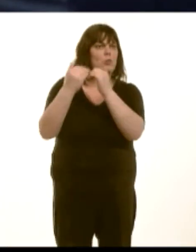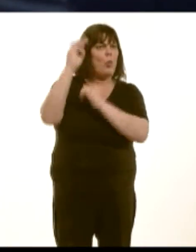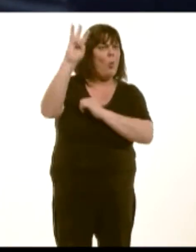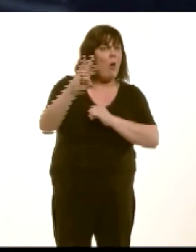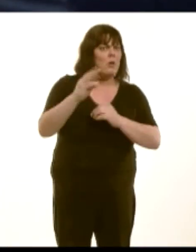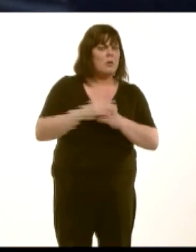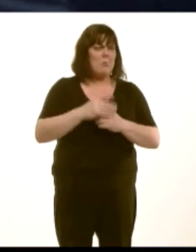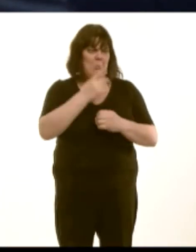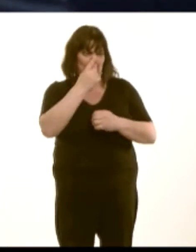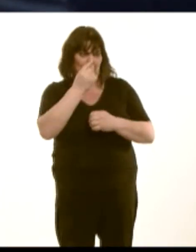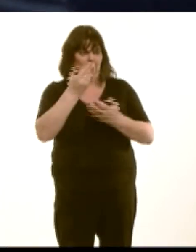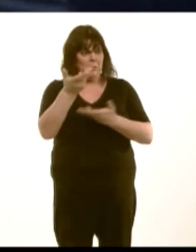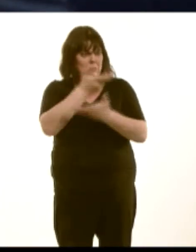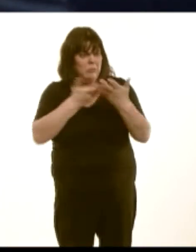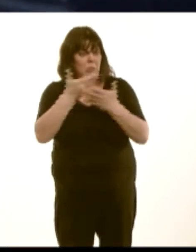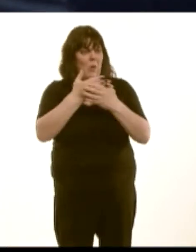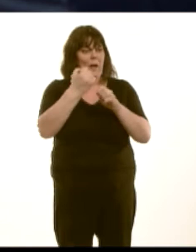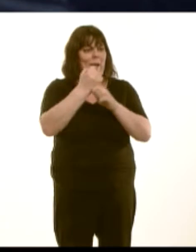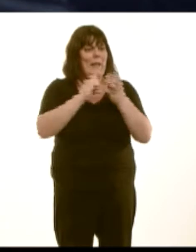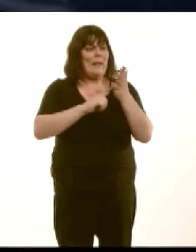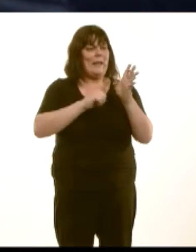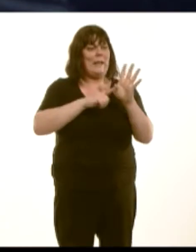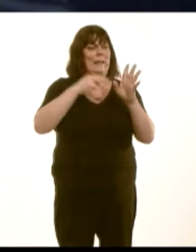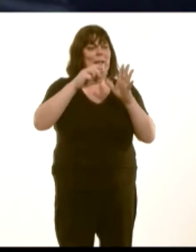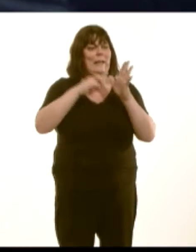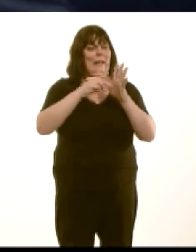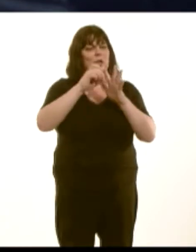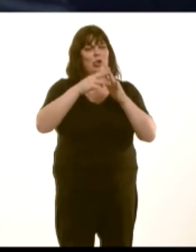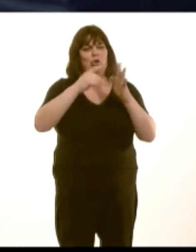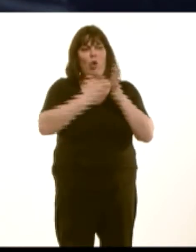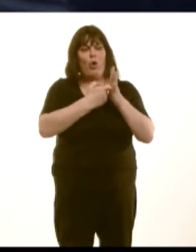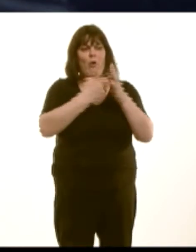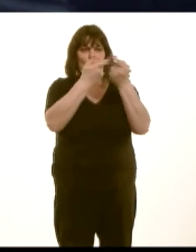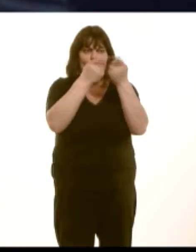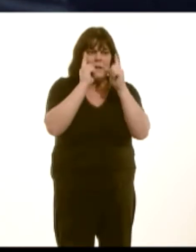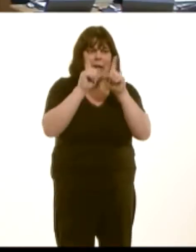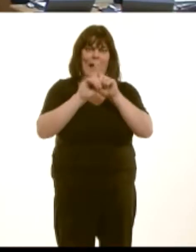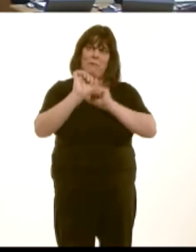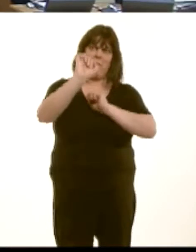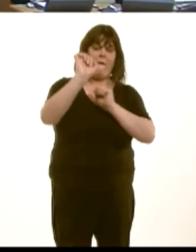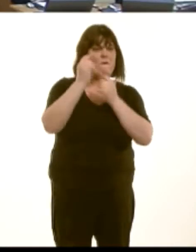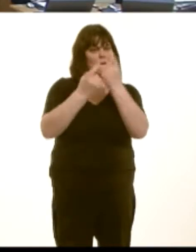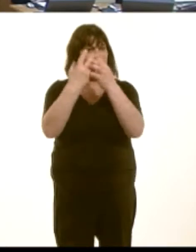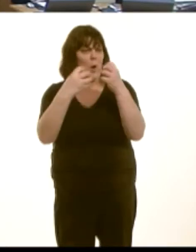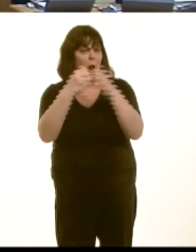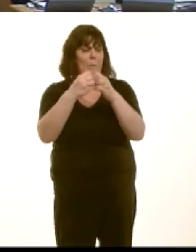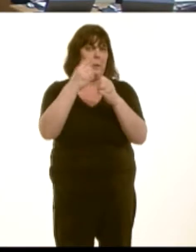hold discussions with Glyndŵr University and the football club to see whether we could look at that stadium as an